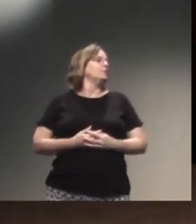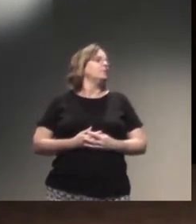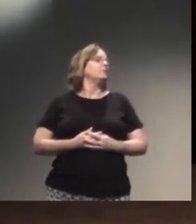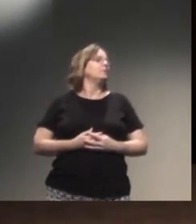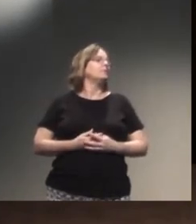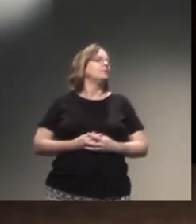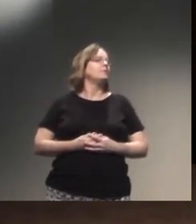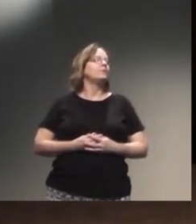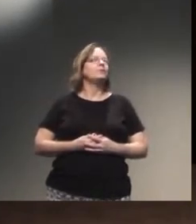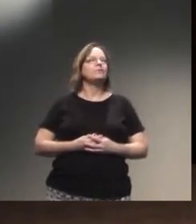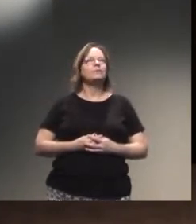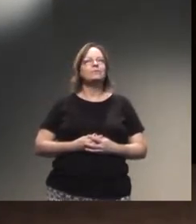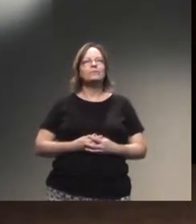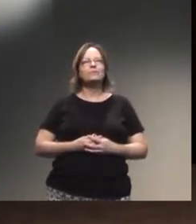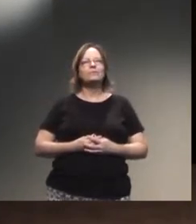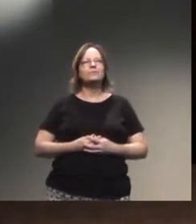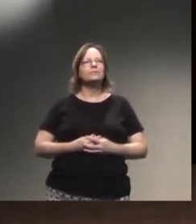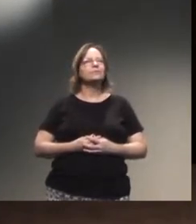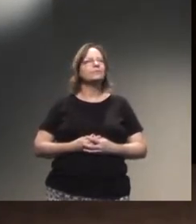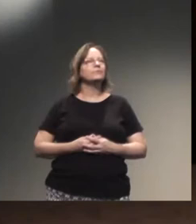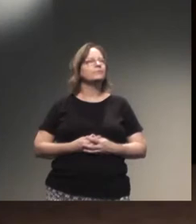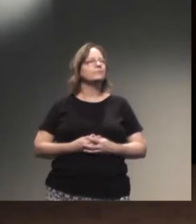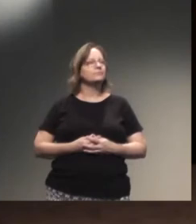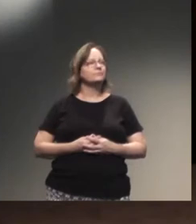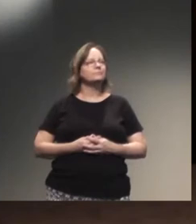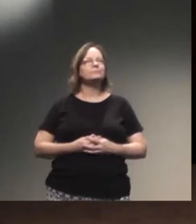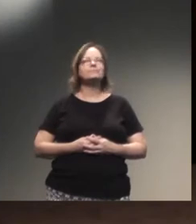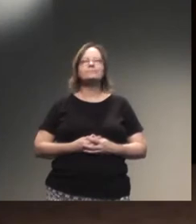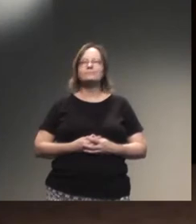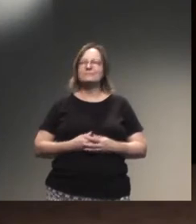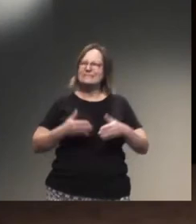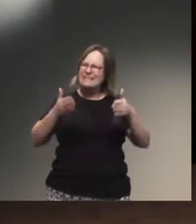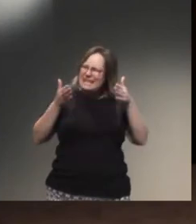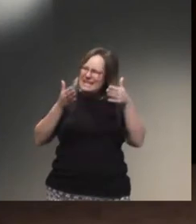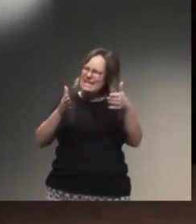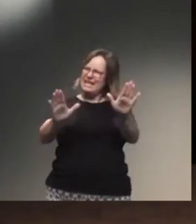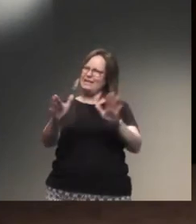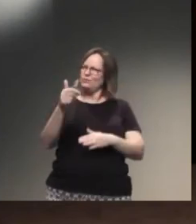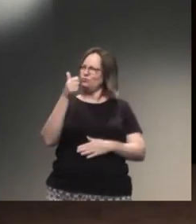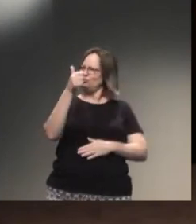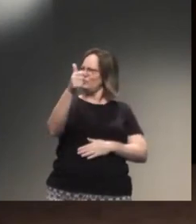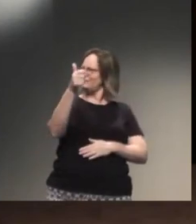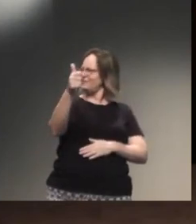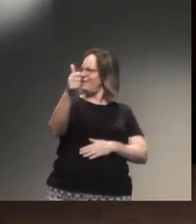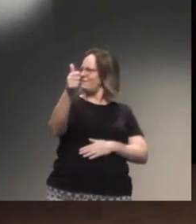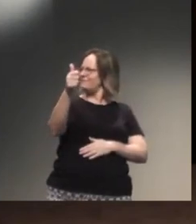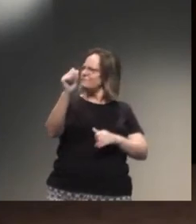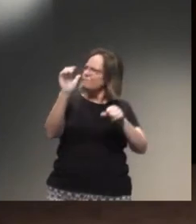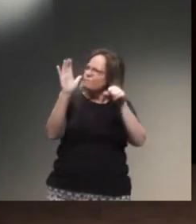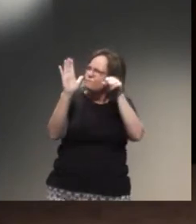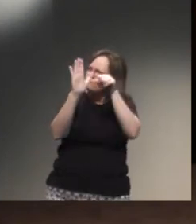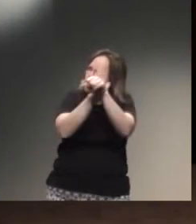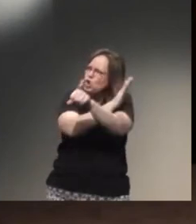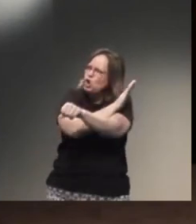And we allow ourselves to feel, to truly feel the love